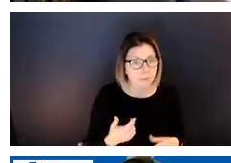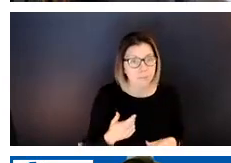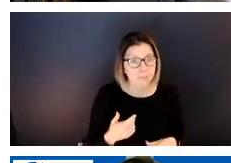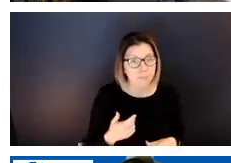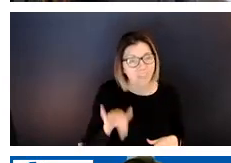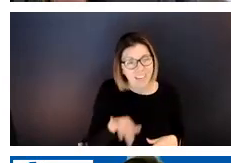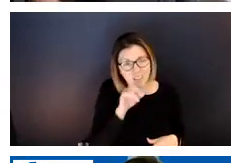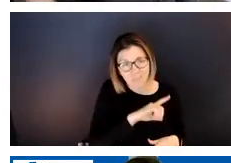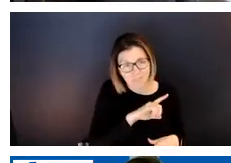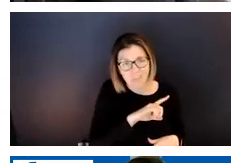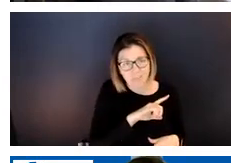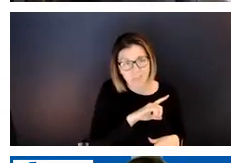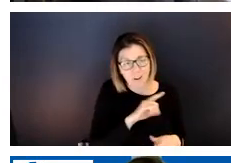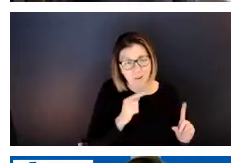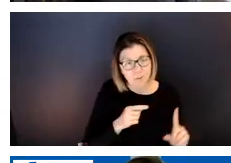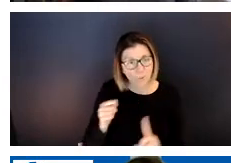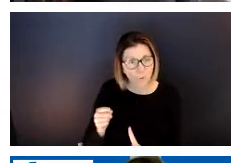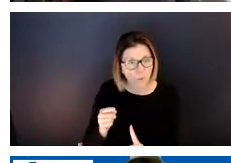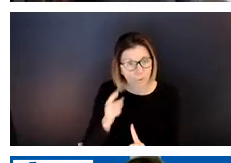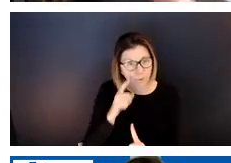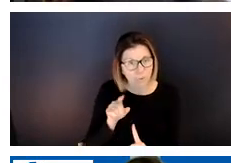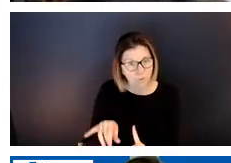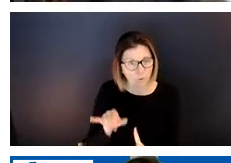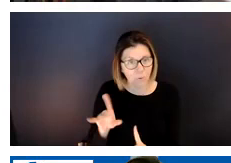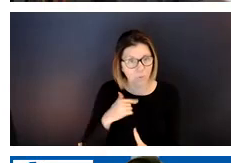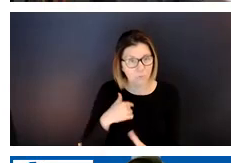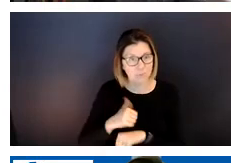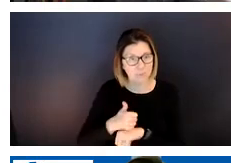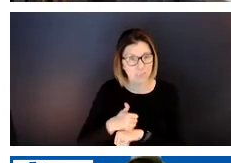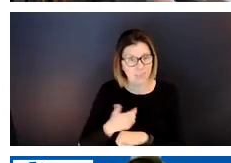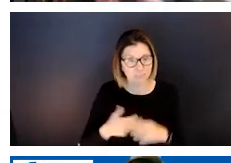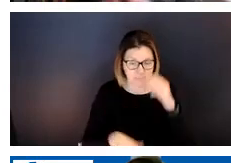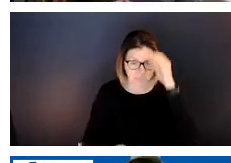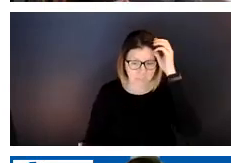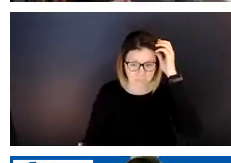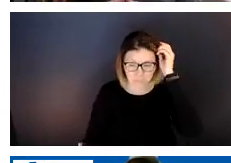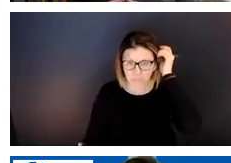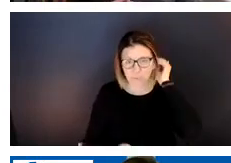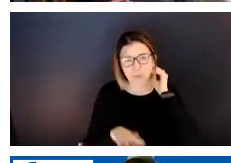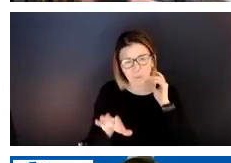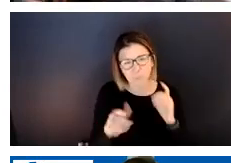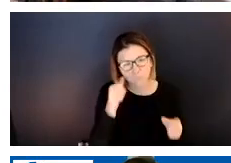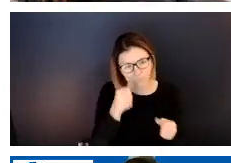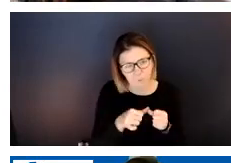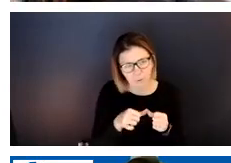false goal lines that we can set for ourselves. So keep in mind at its